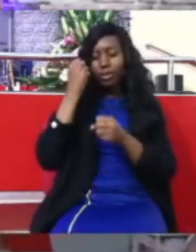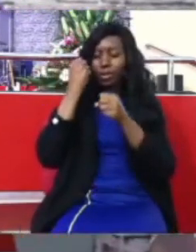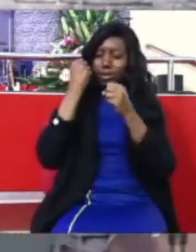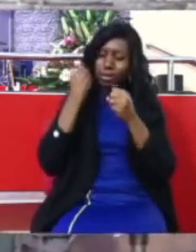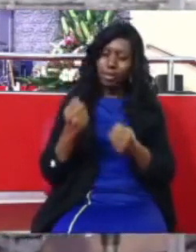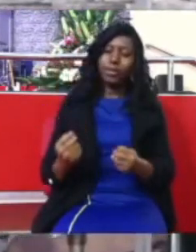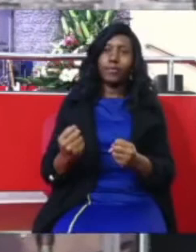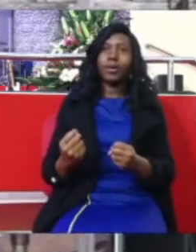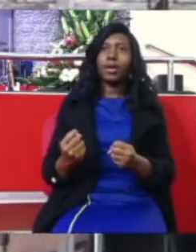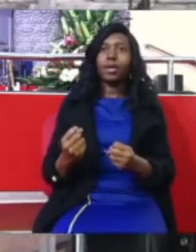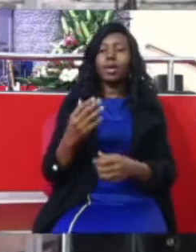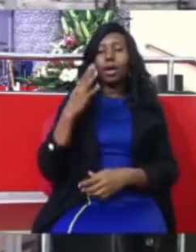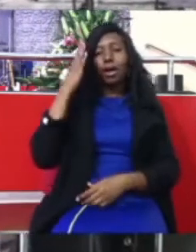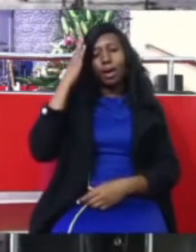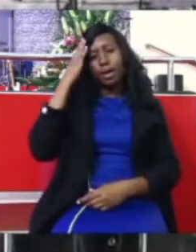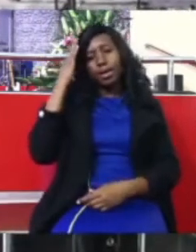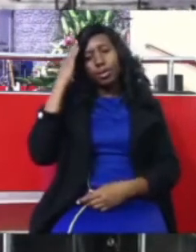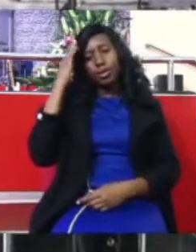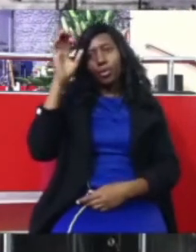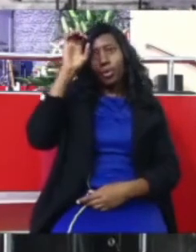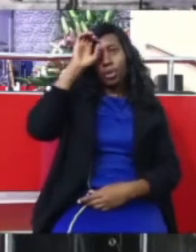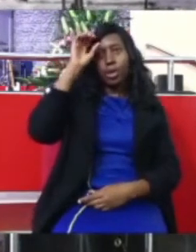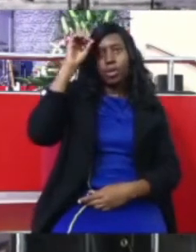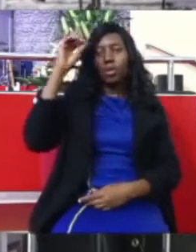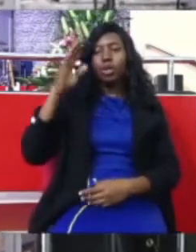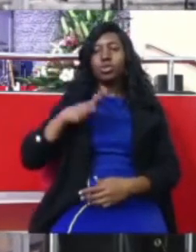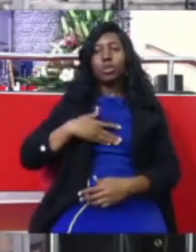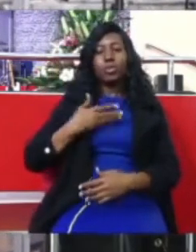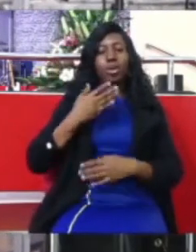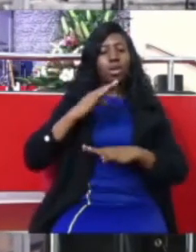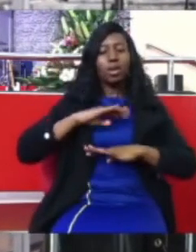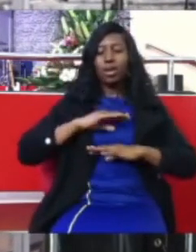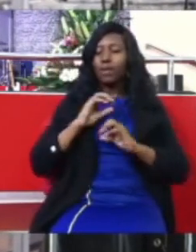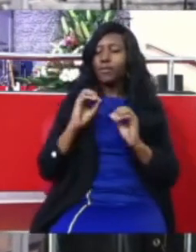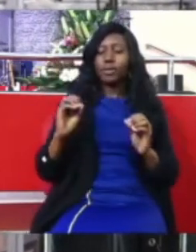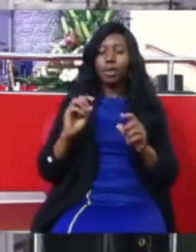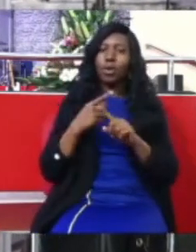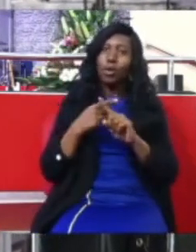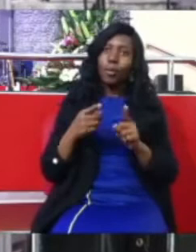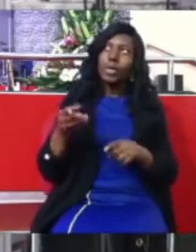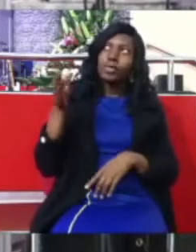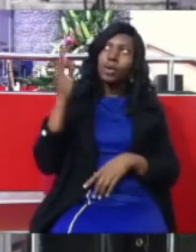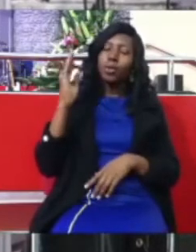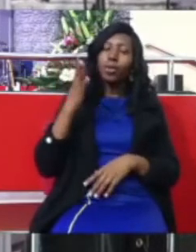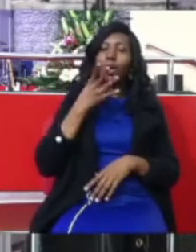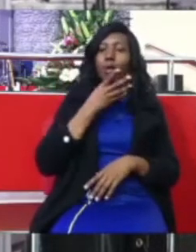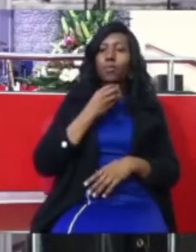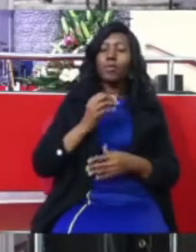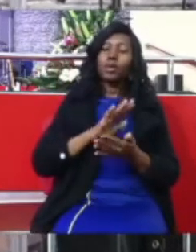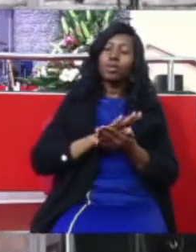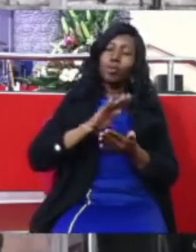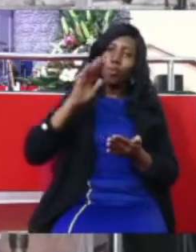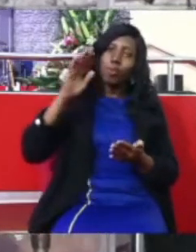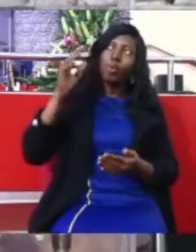education-wise, I've only reached in this level, but Lord, I am not settling up for anything ordinary. I want more of